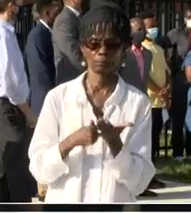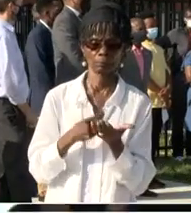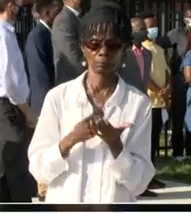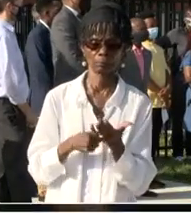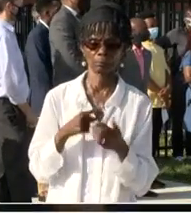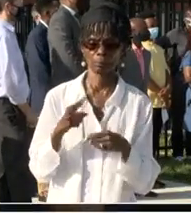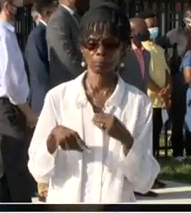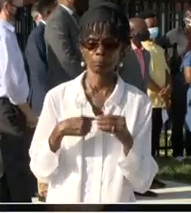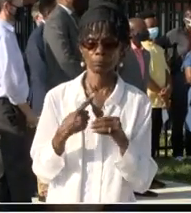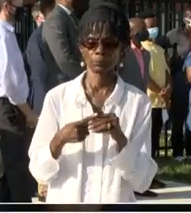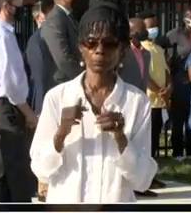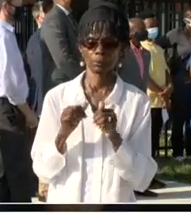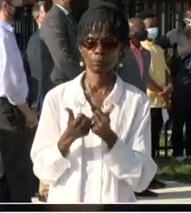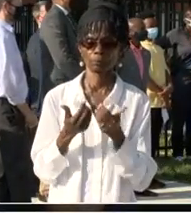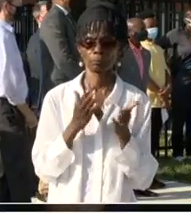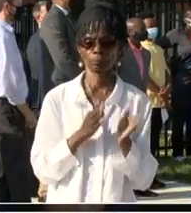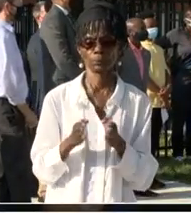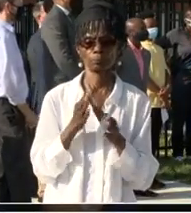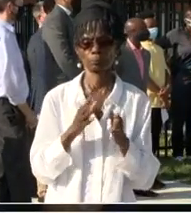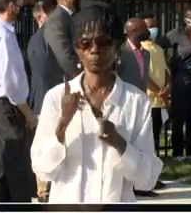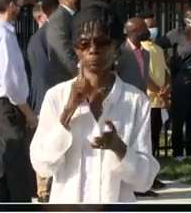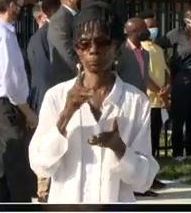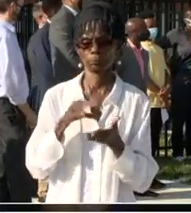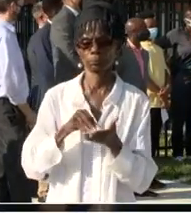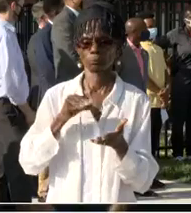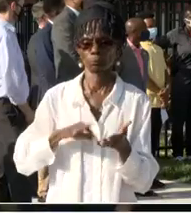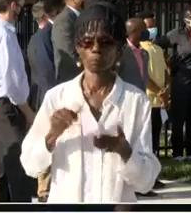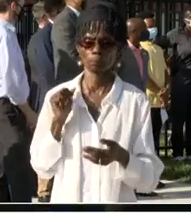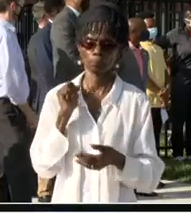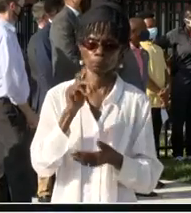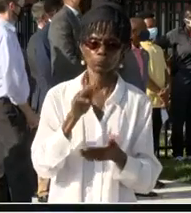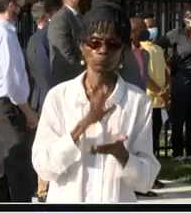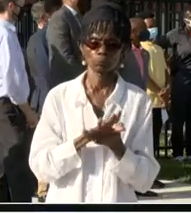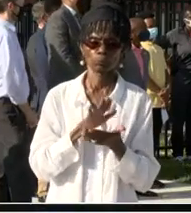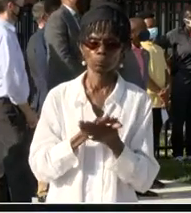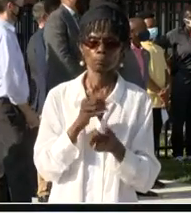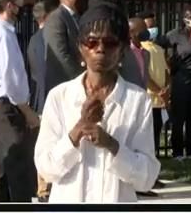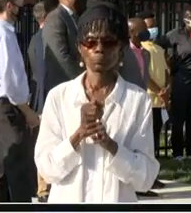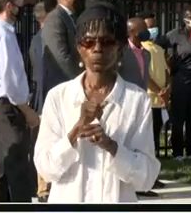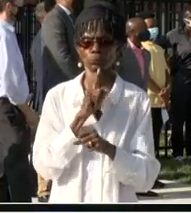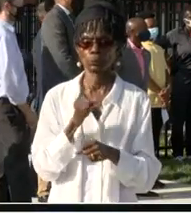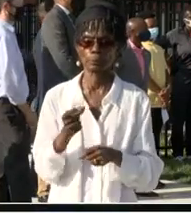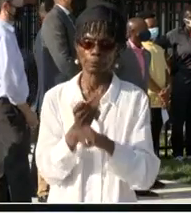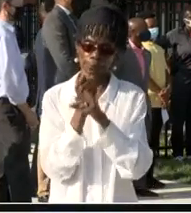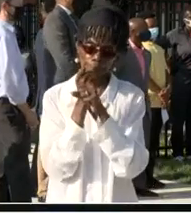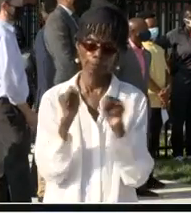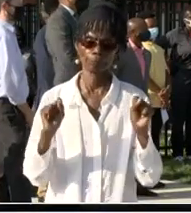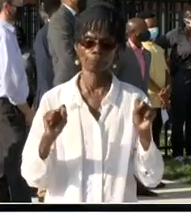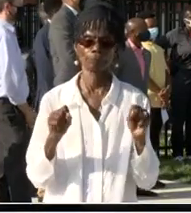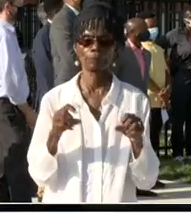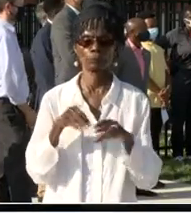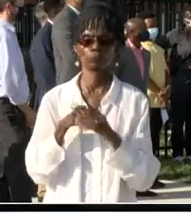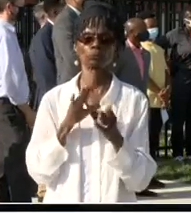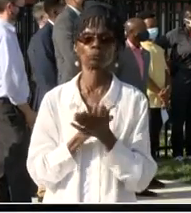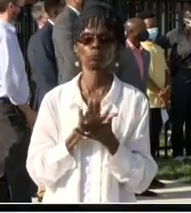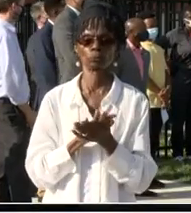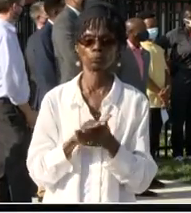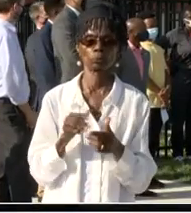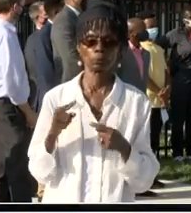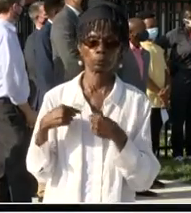been preparing for your students and their safe arrival and for well over a